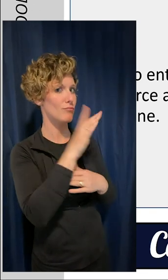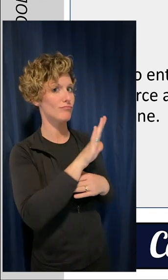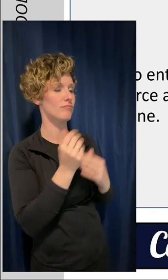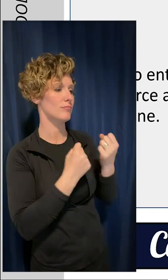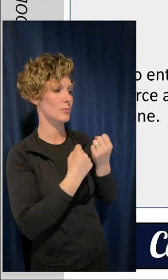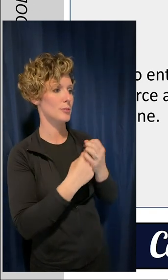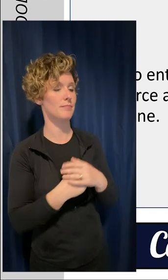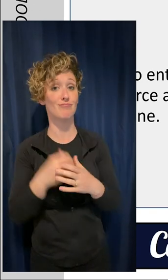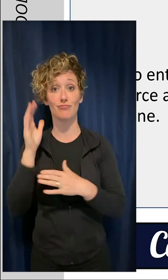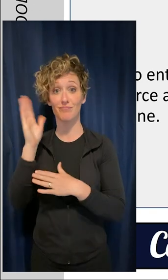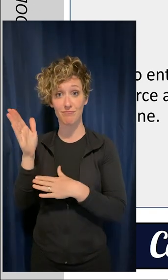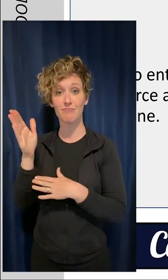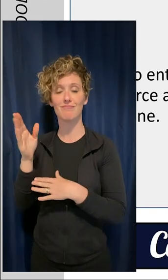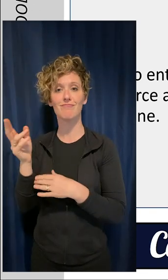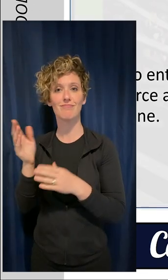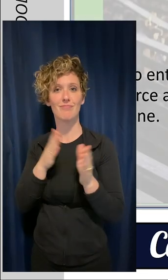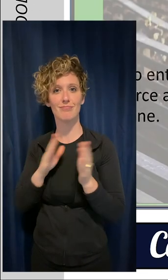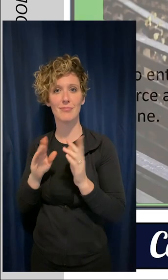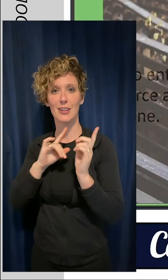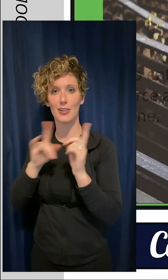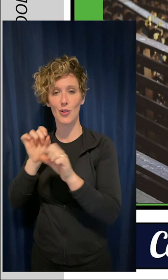Red Dog Mine.